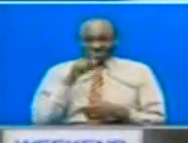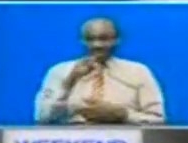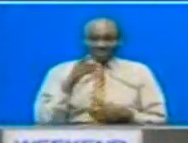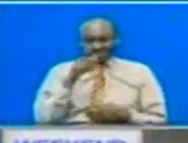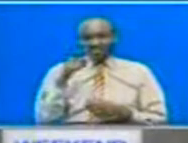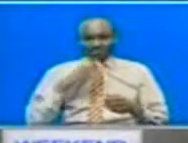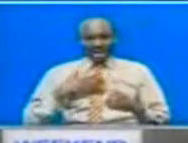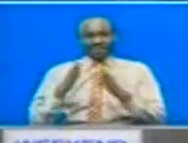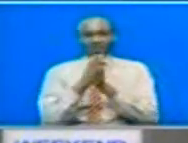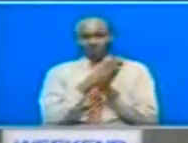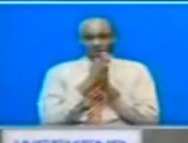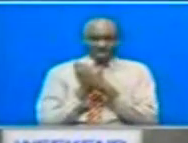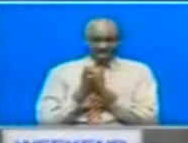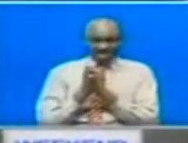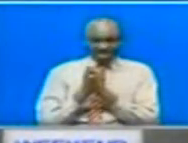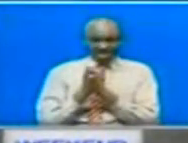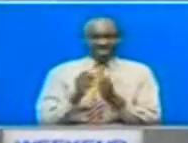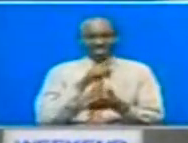my story.